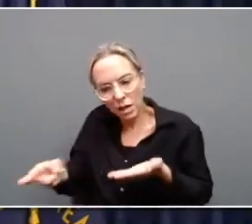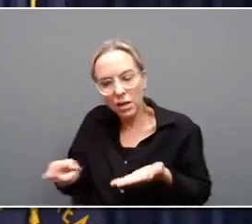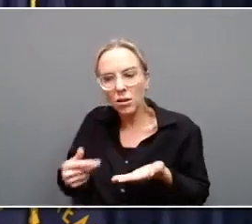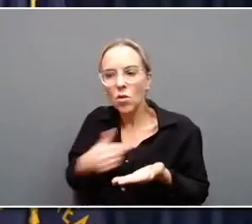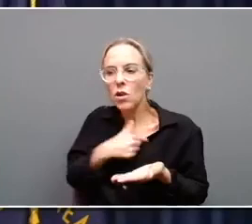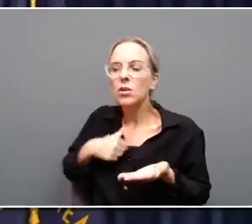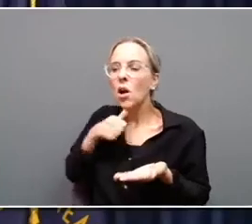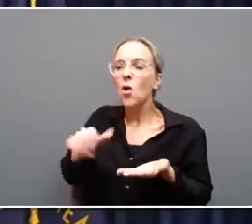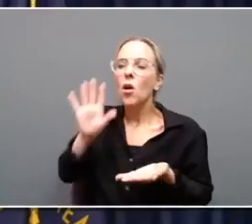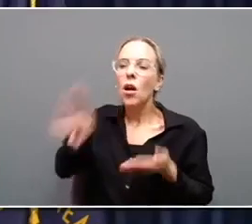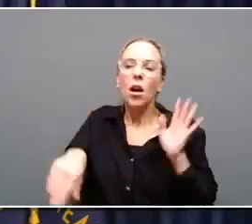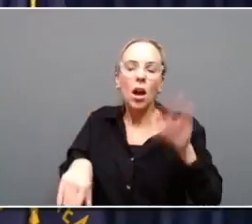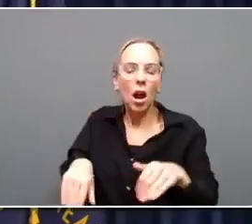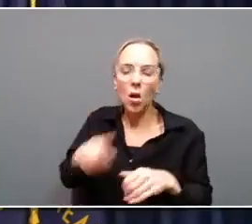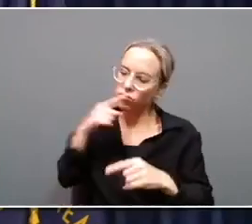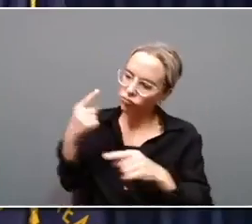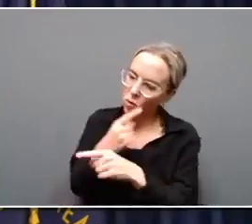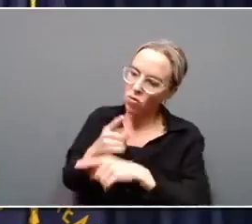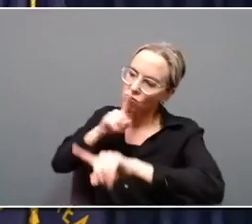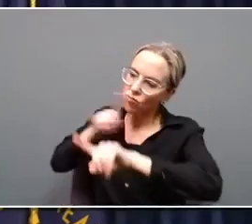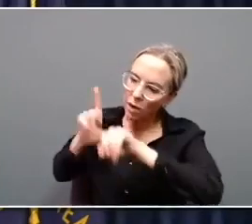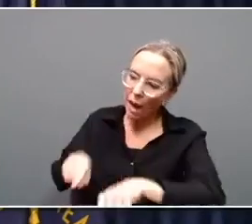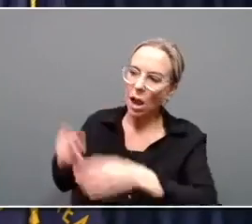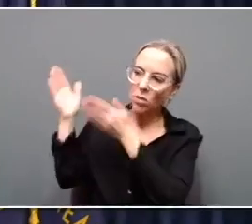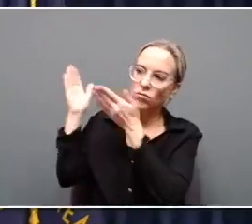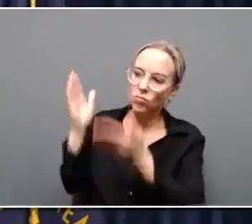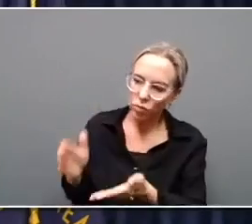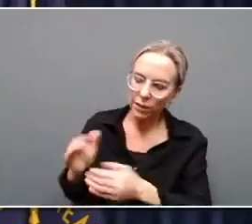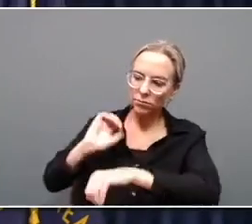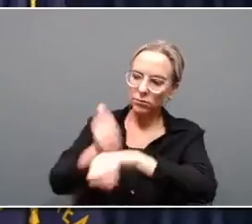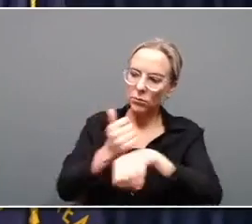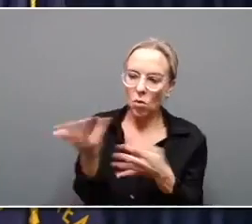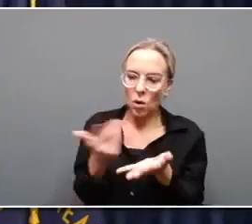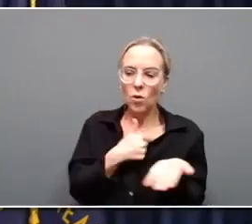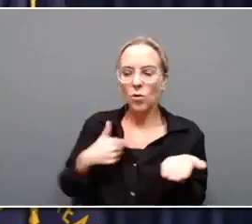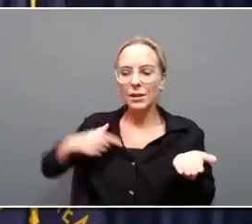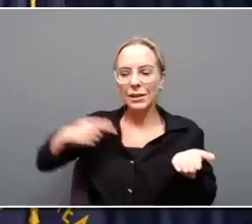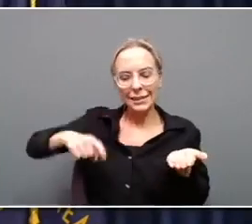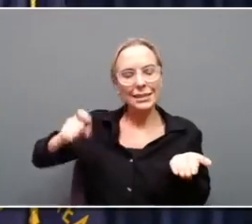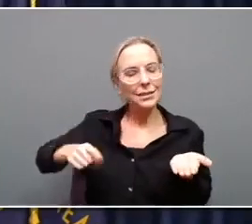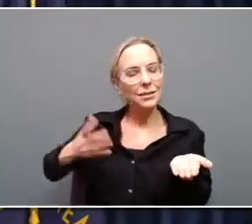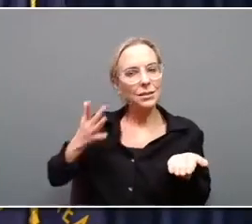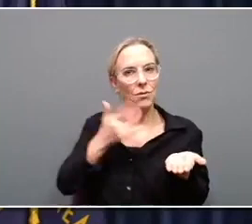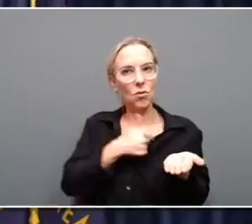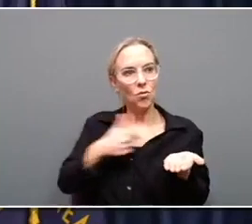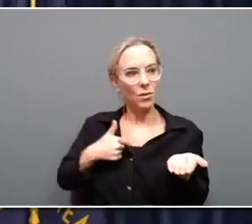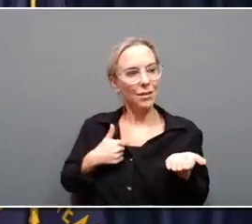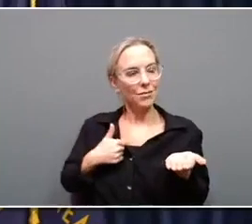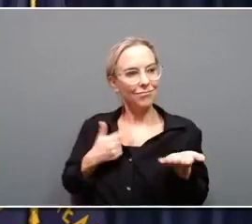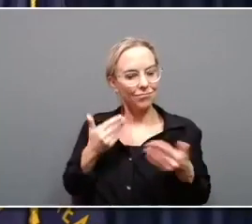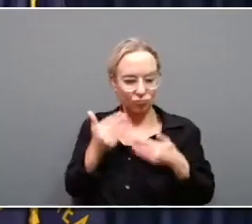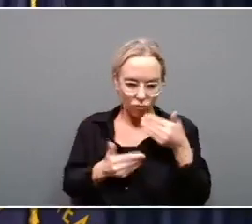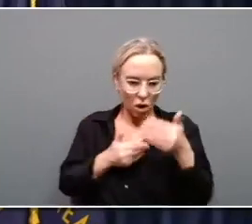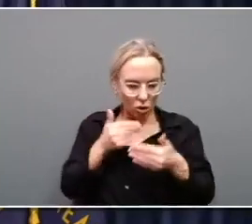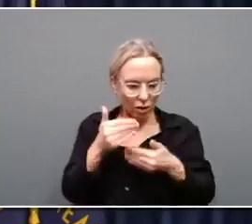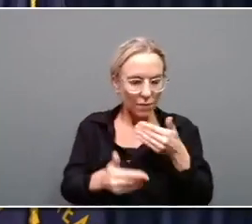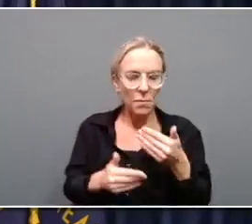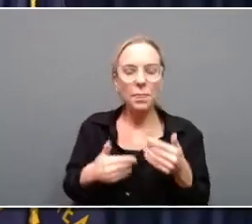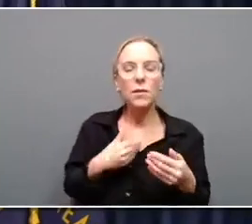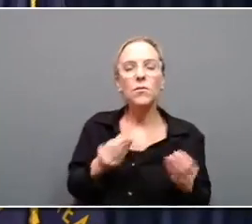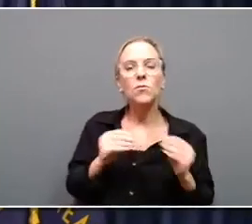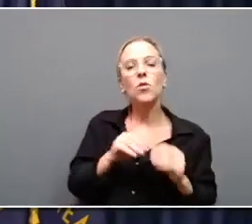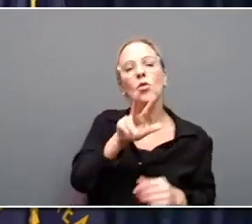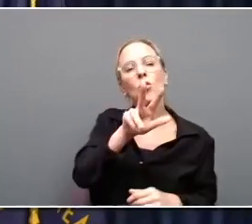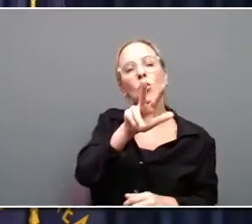that we appropriately bring in what is needed, and that is why we are making progress. We have more than 330 firefighters